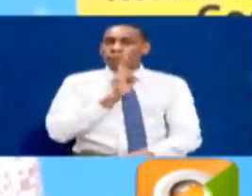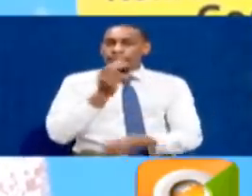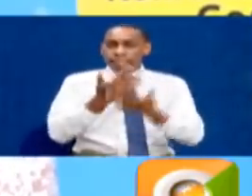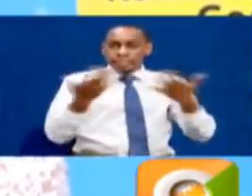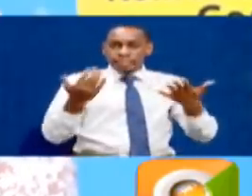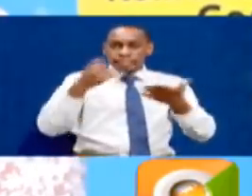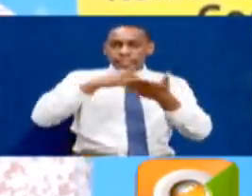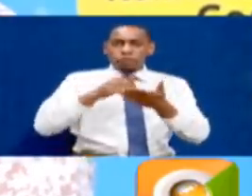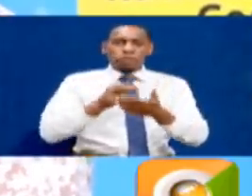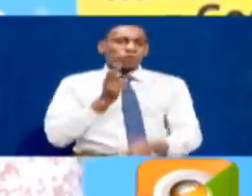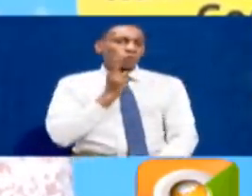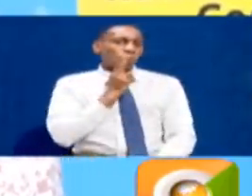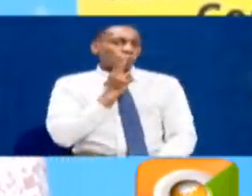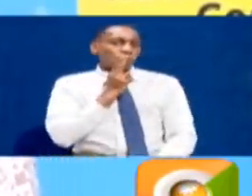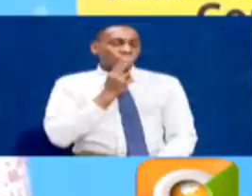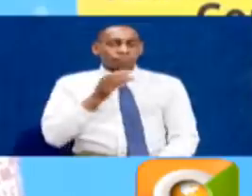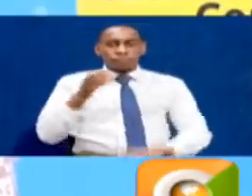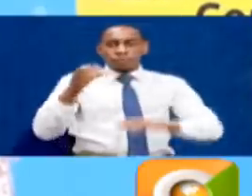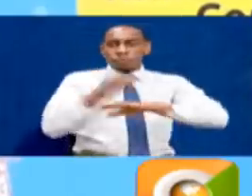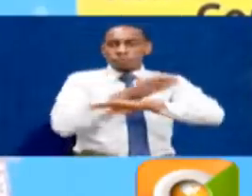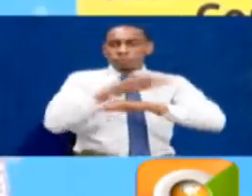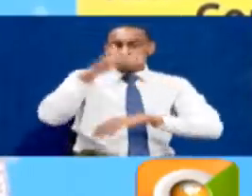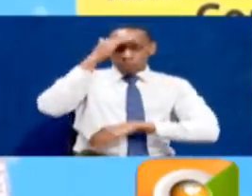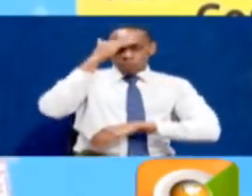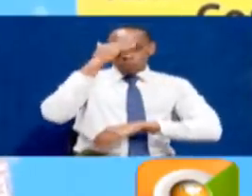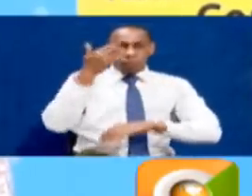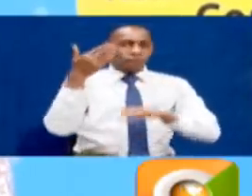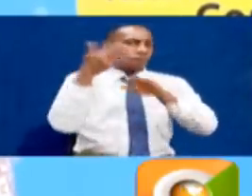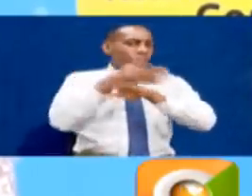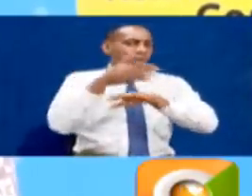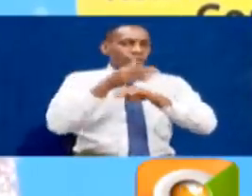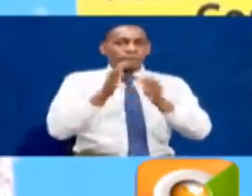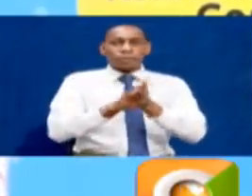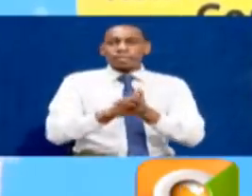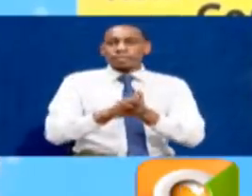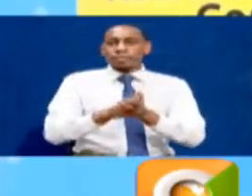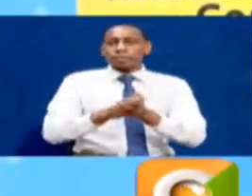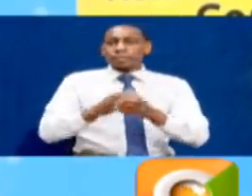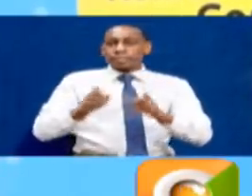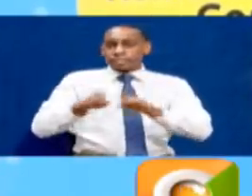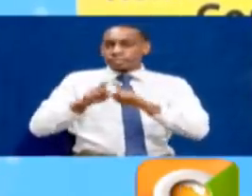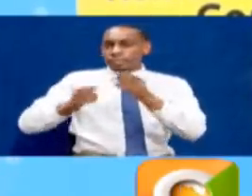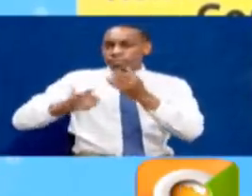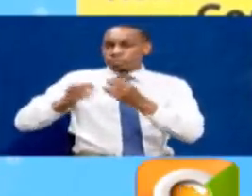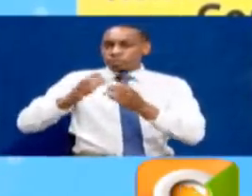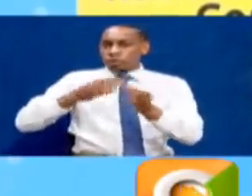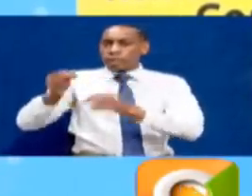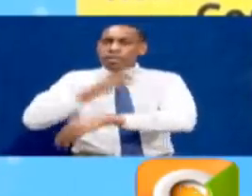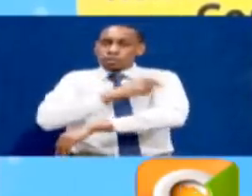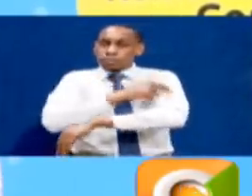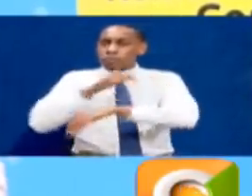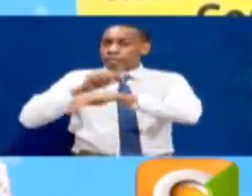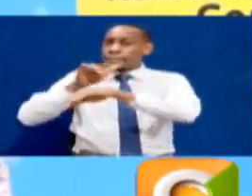such as tobacco, excessive alcohol use, as well as seeking health care early